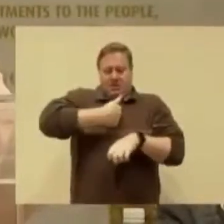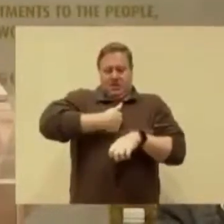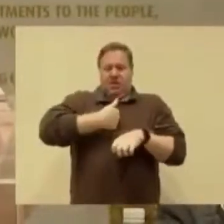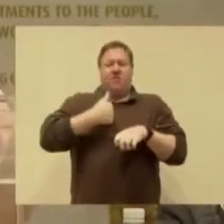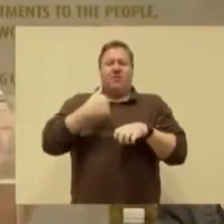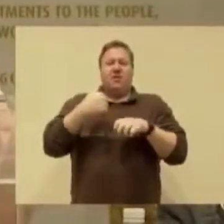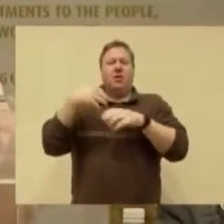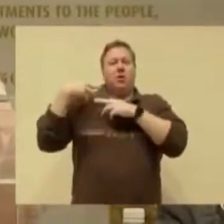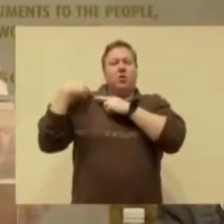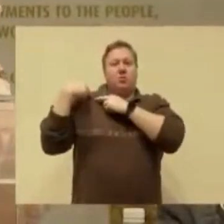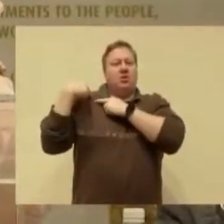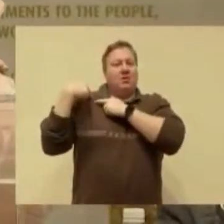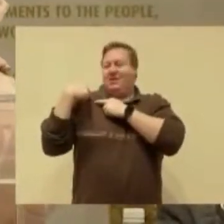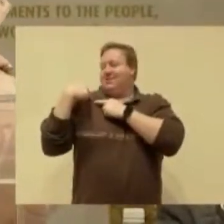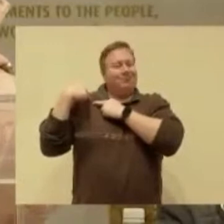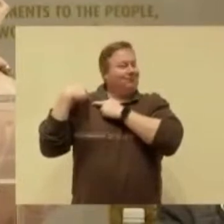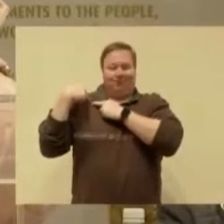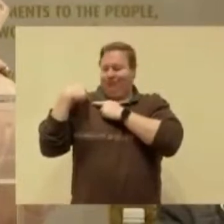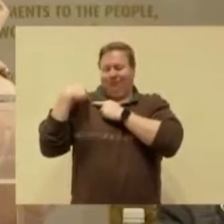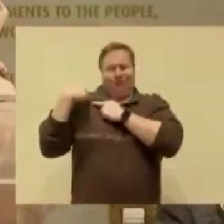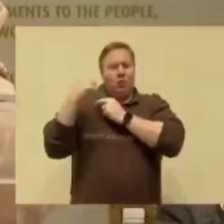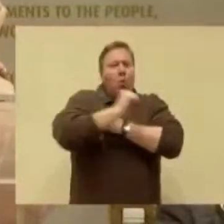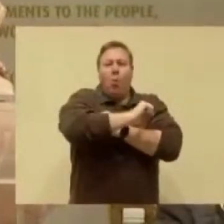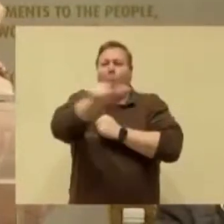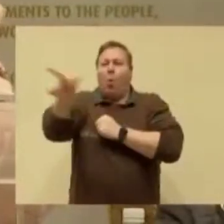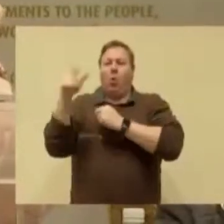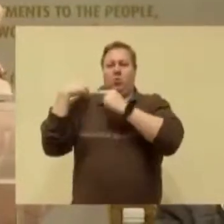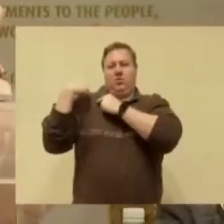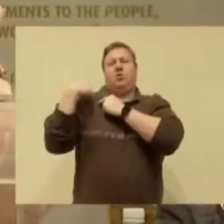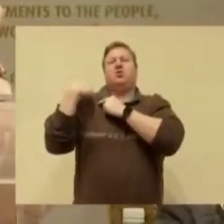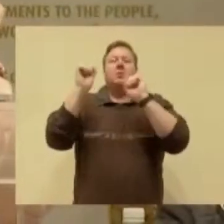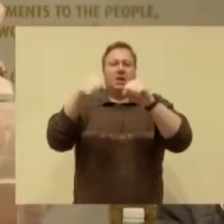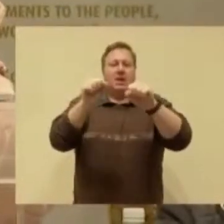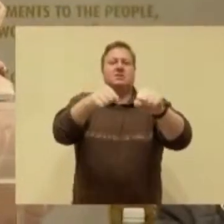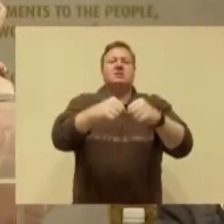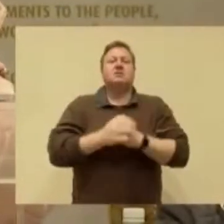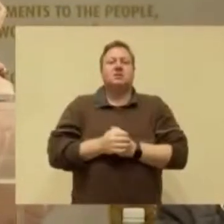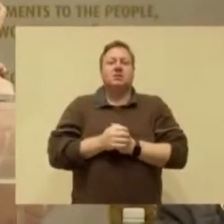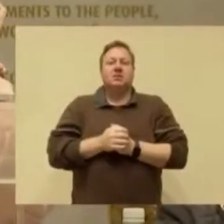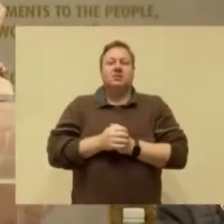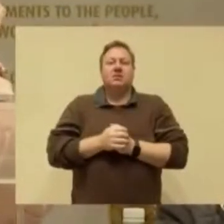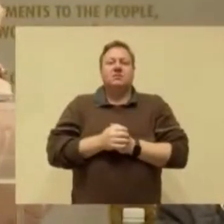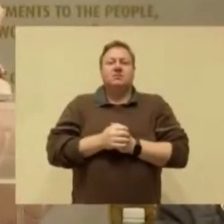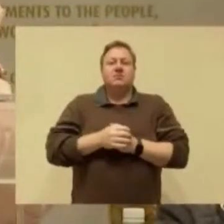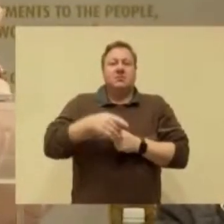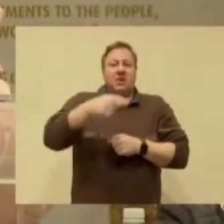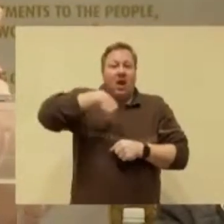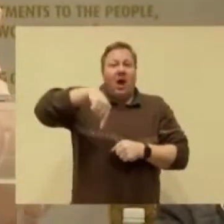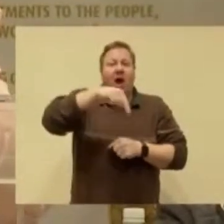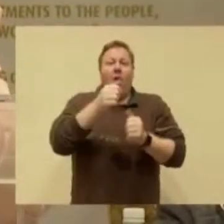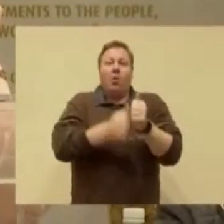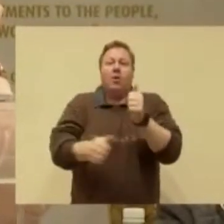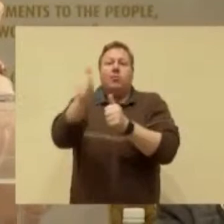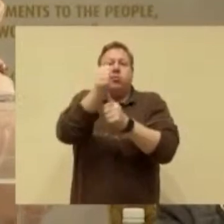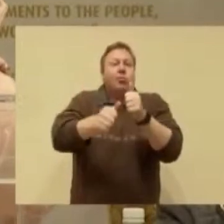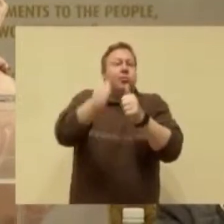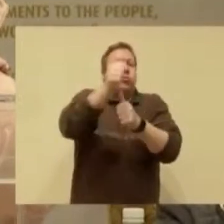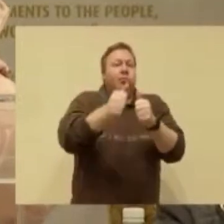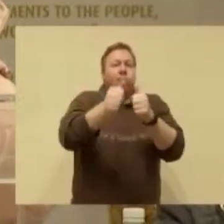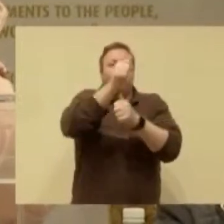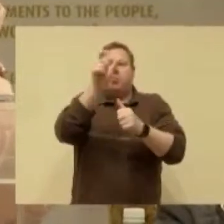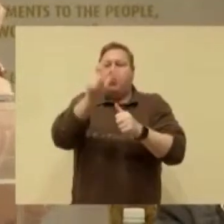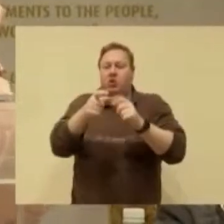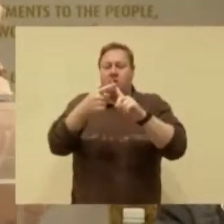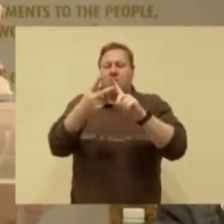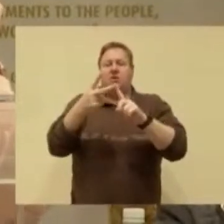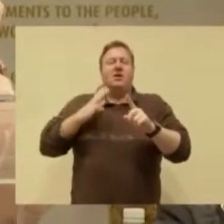responsibility of each one of us we must keep our executives in the councils the